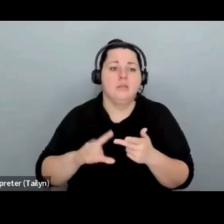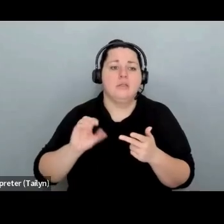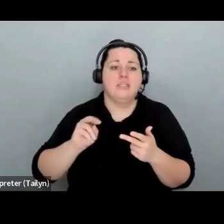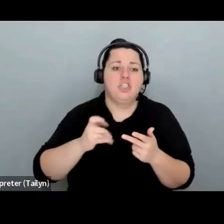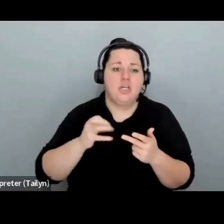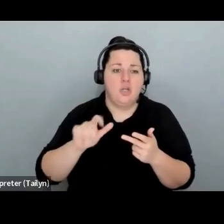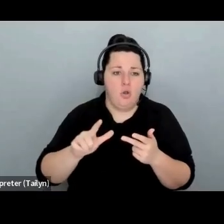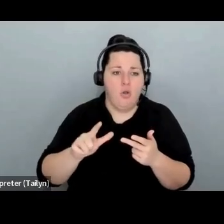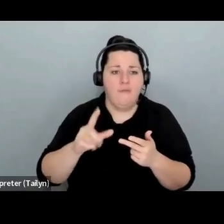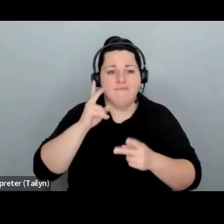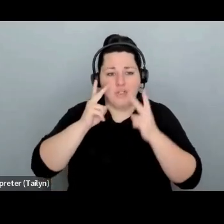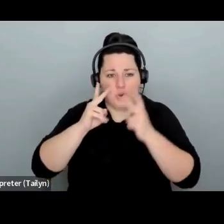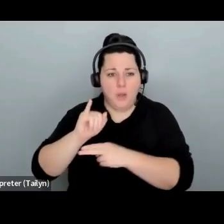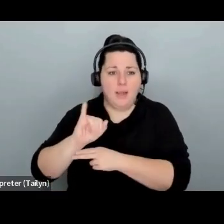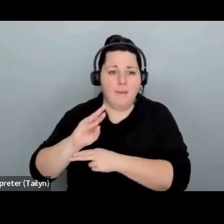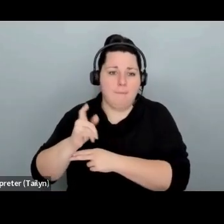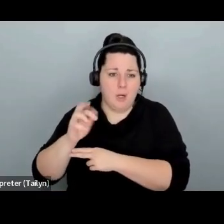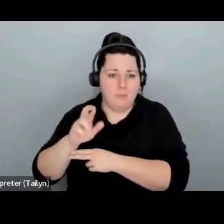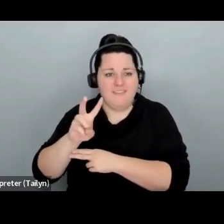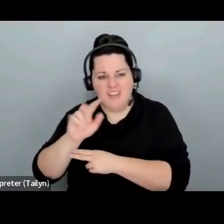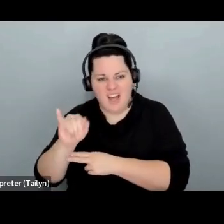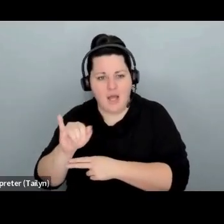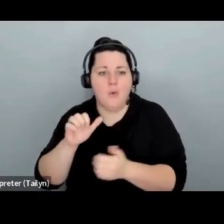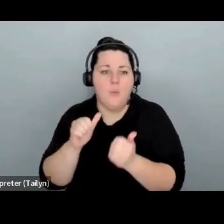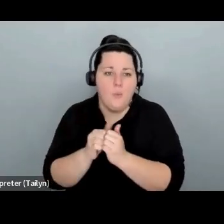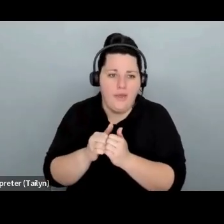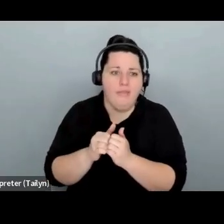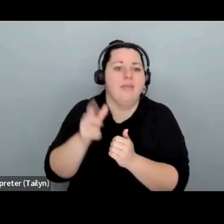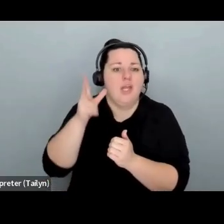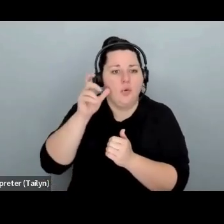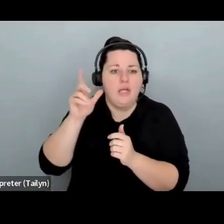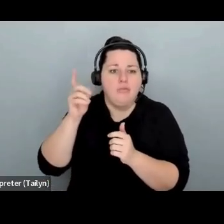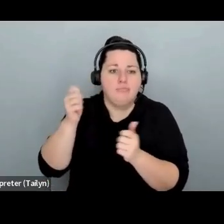congenital visual impairment with acquired hearing loss,